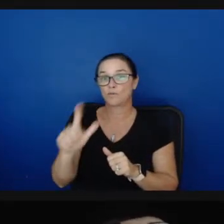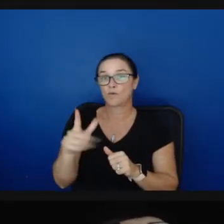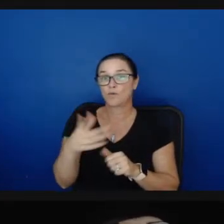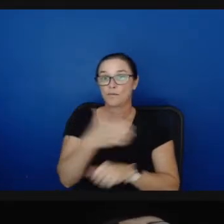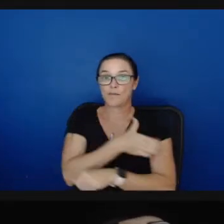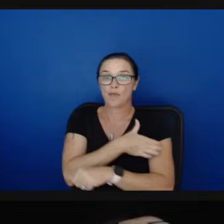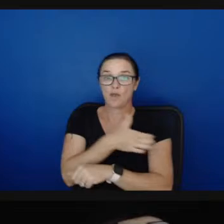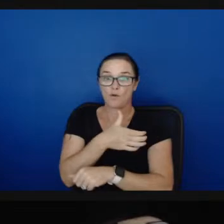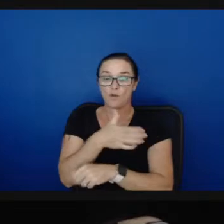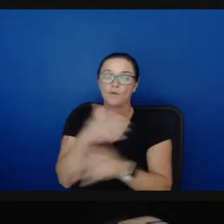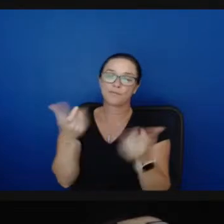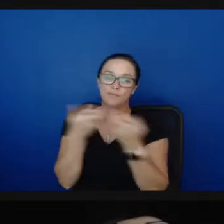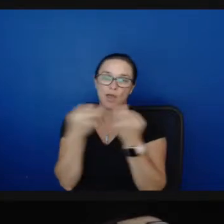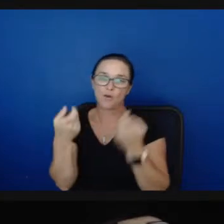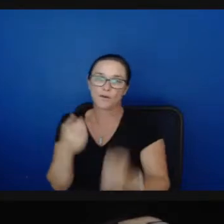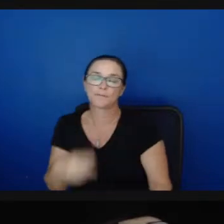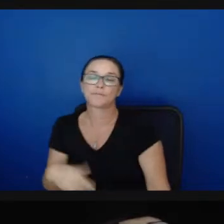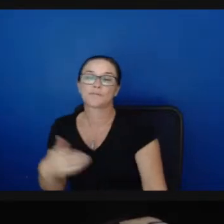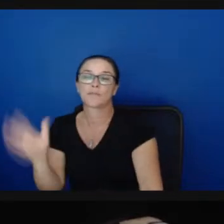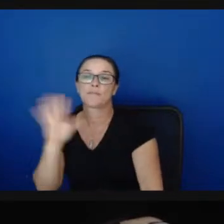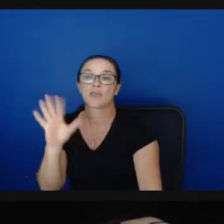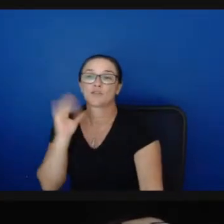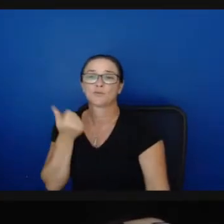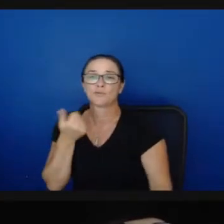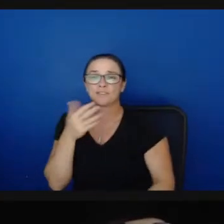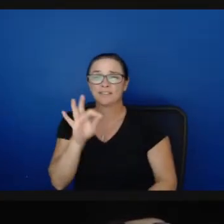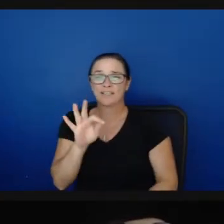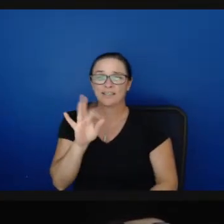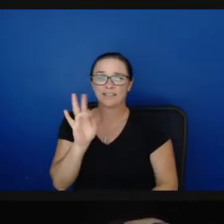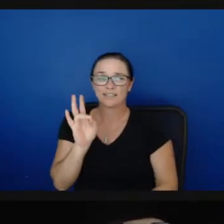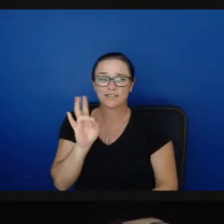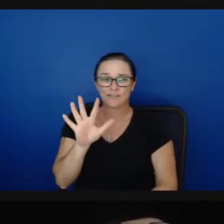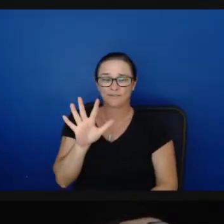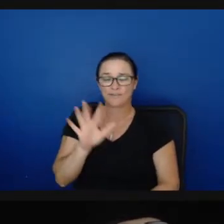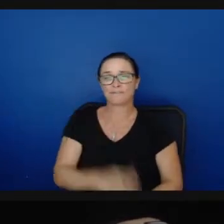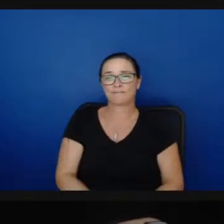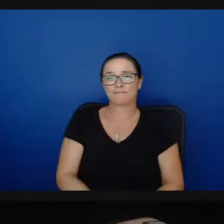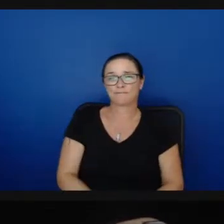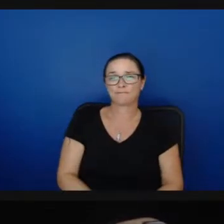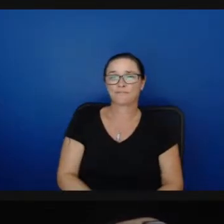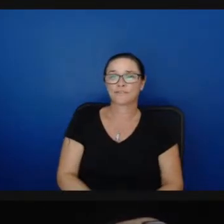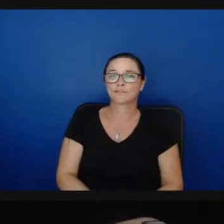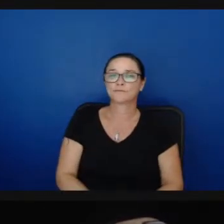to 1975 when he's doing this.